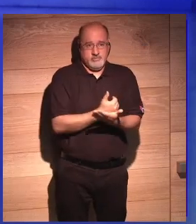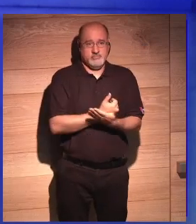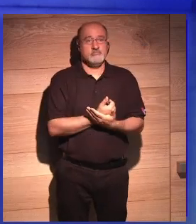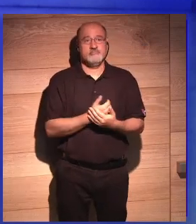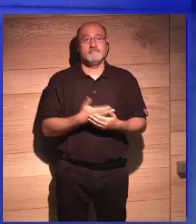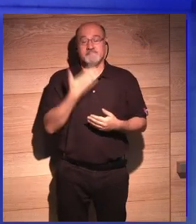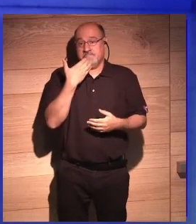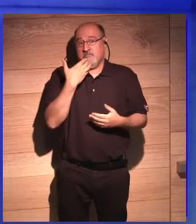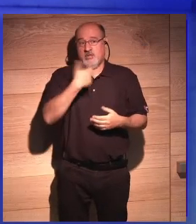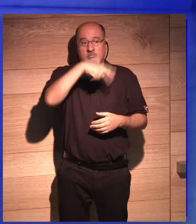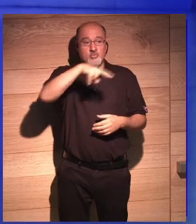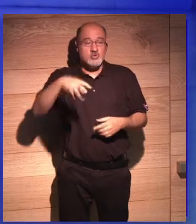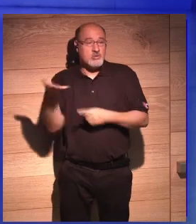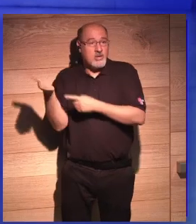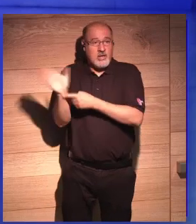museums and at events.